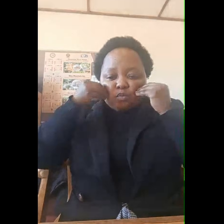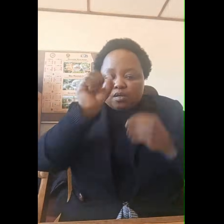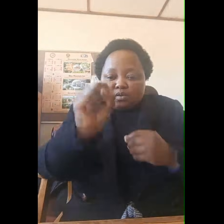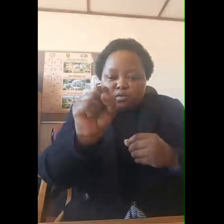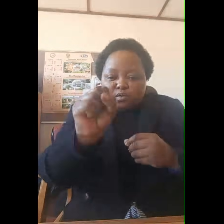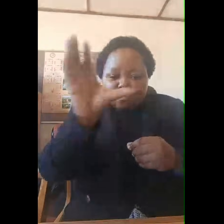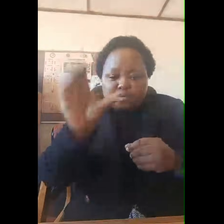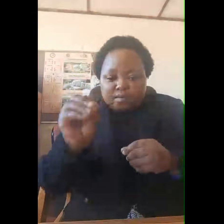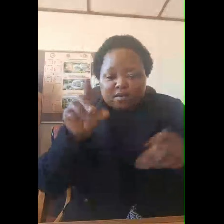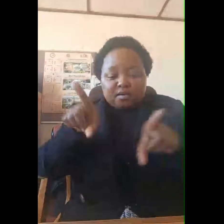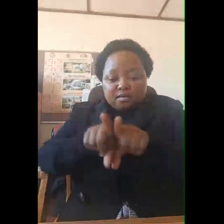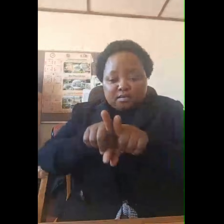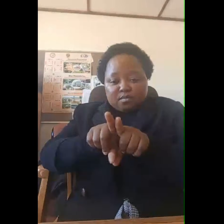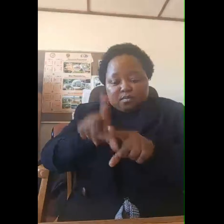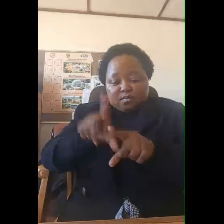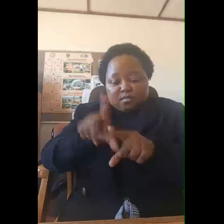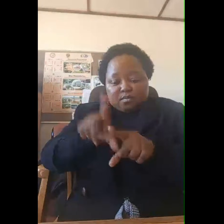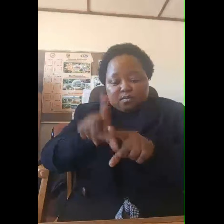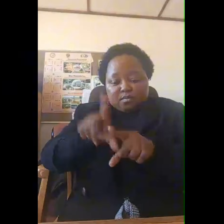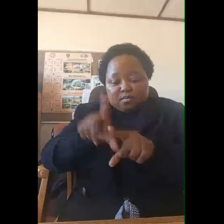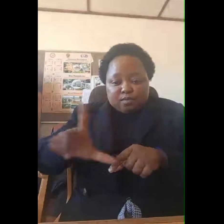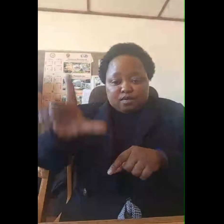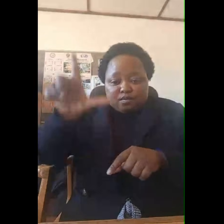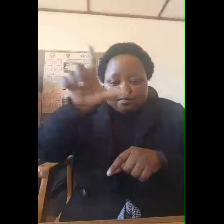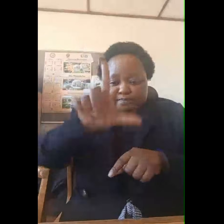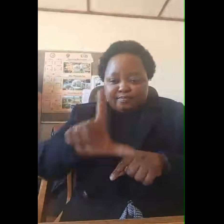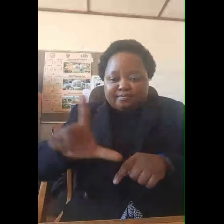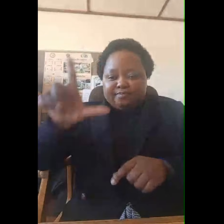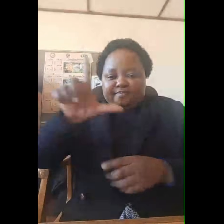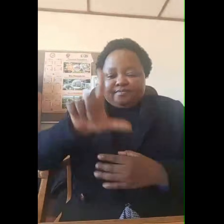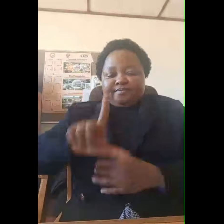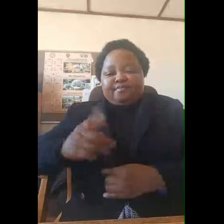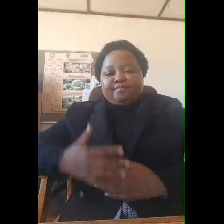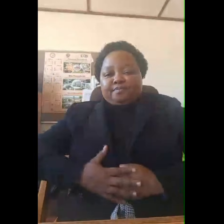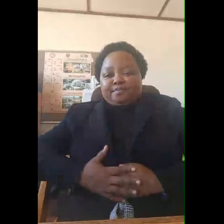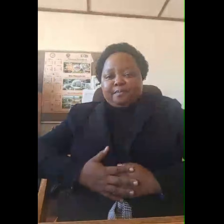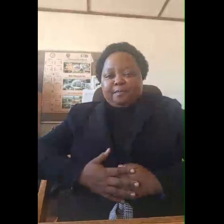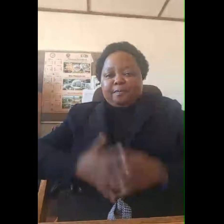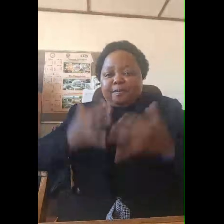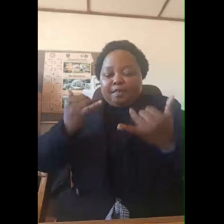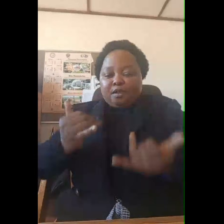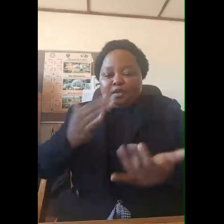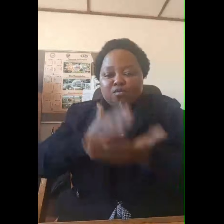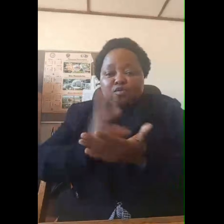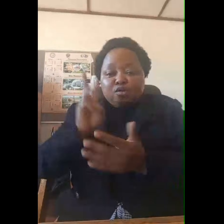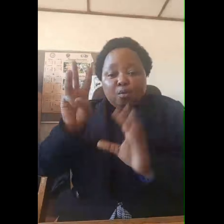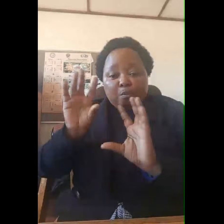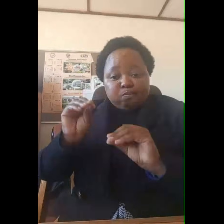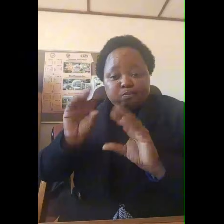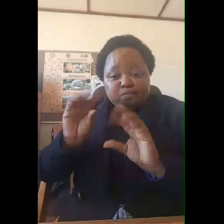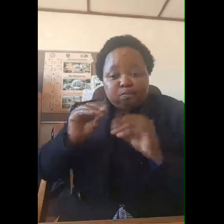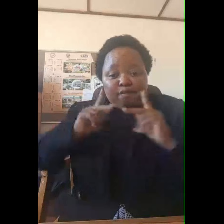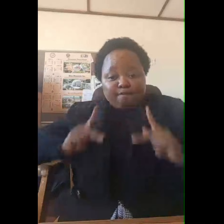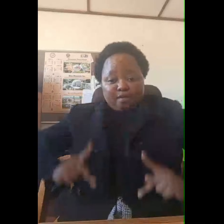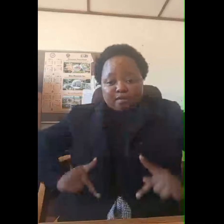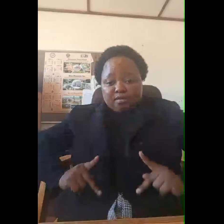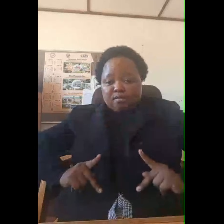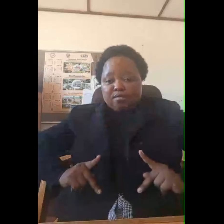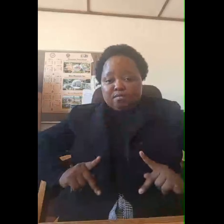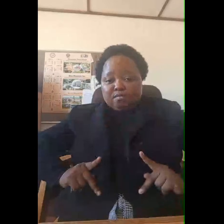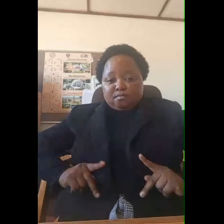own Mountain Kingdom. So she would be here as well physically in the next coming